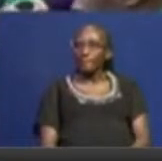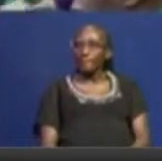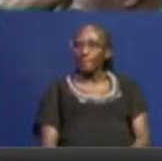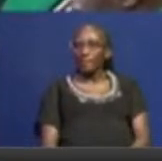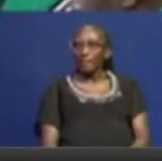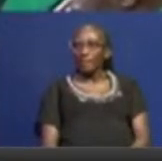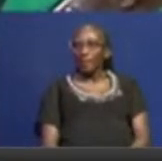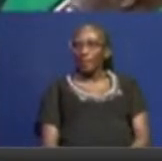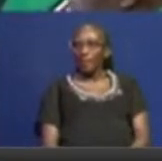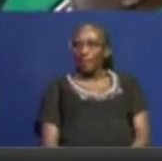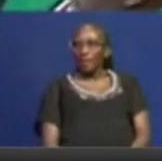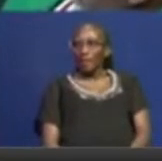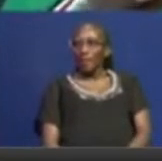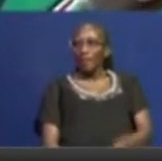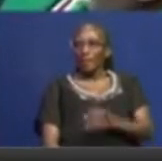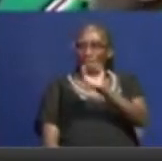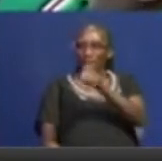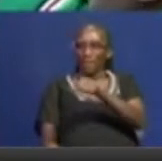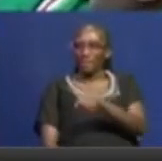Madioya is there, yes.